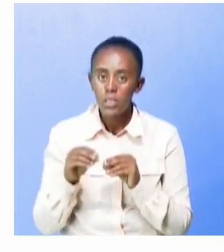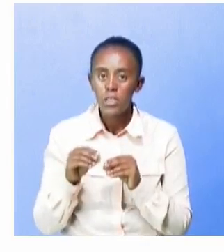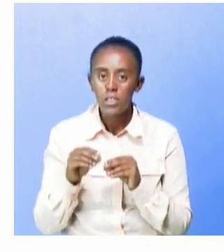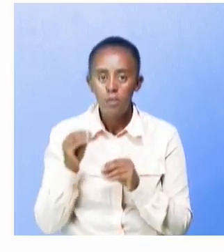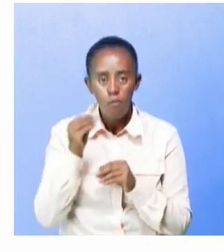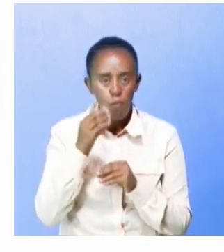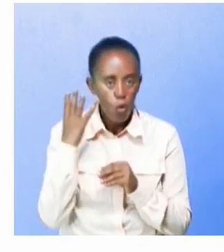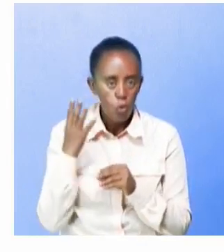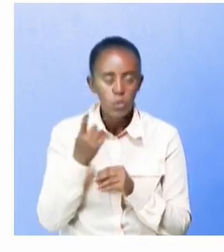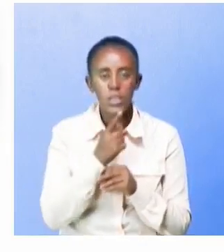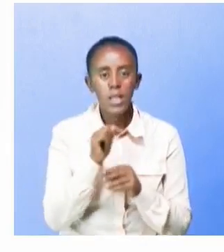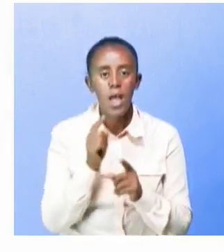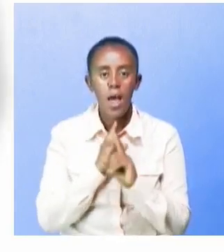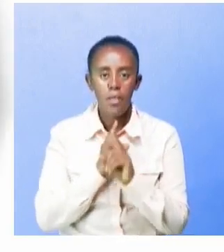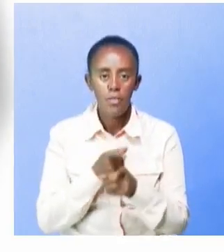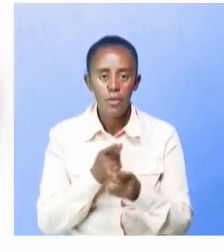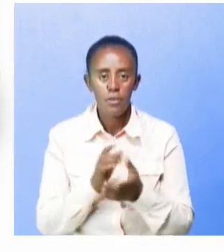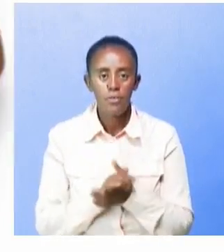the answer